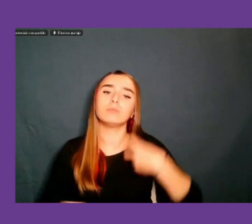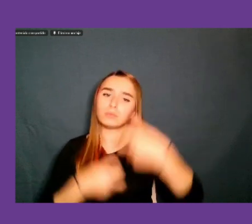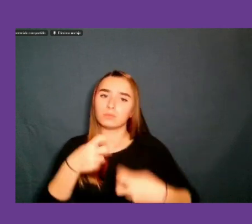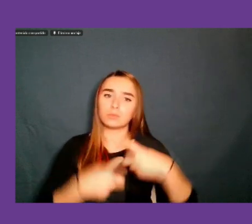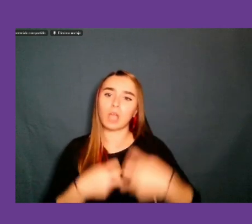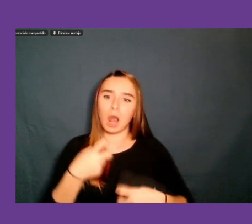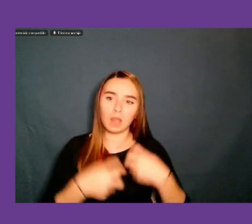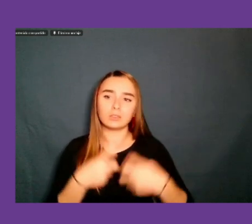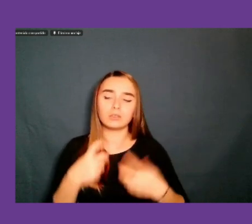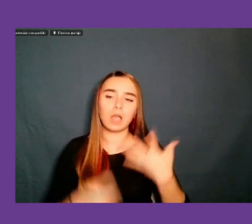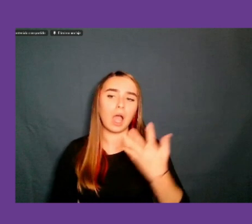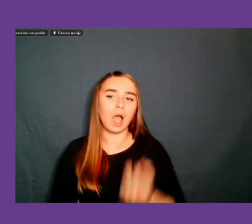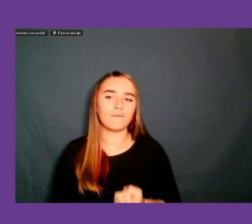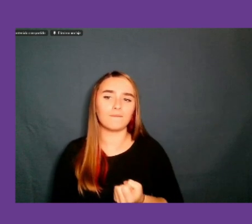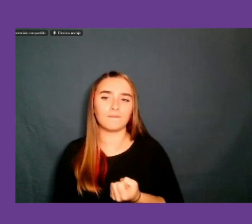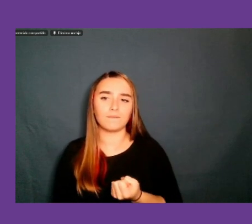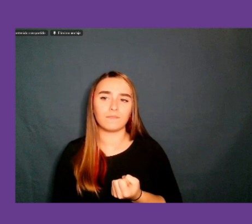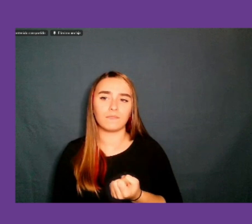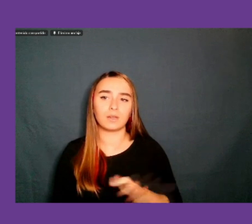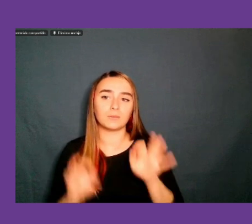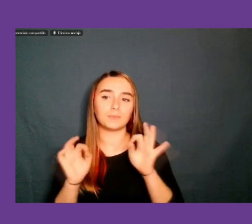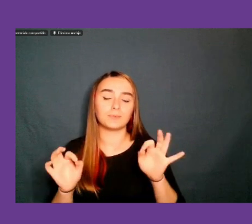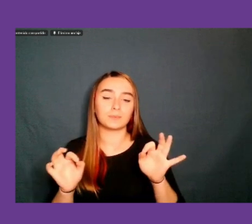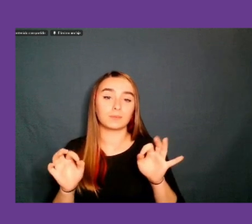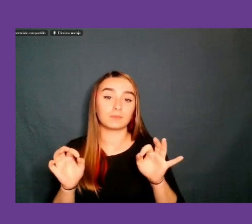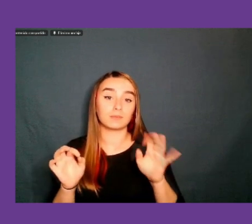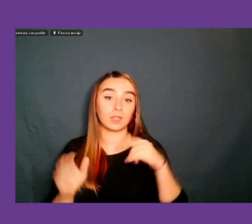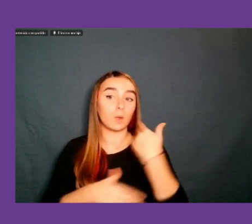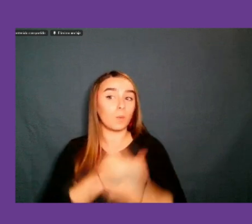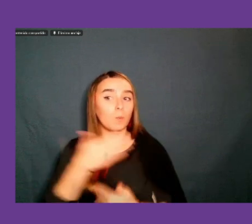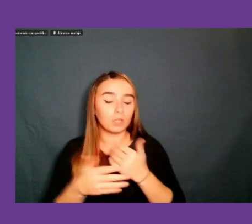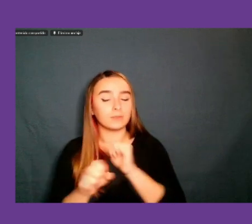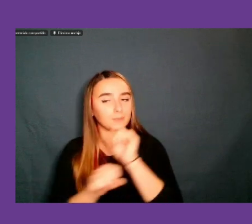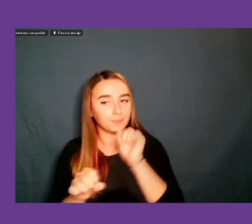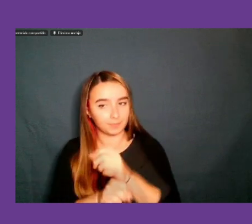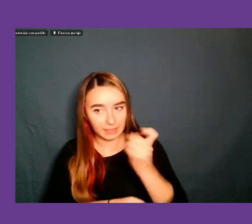have. To work on the process, to work on